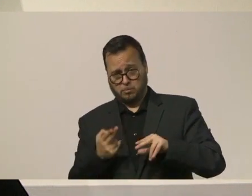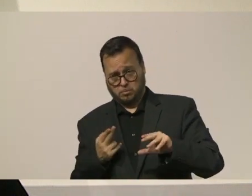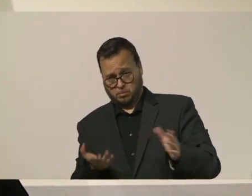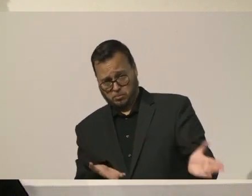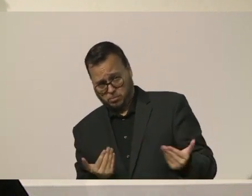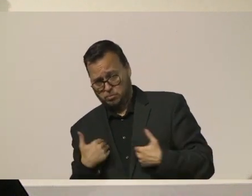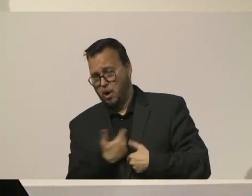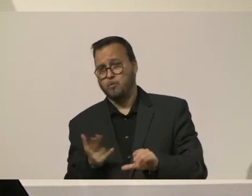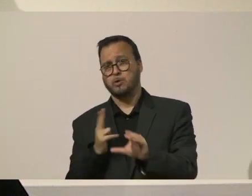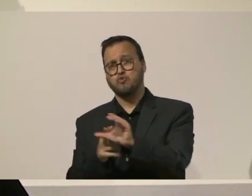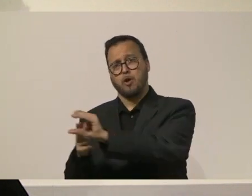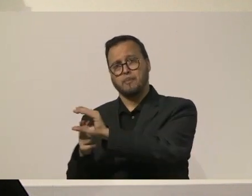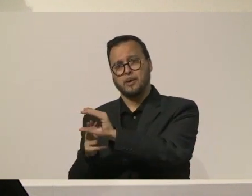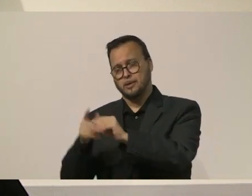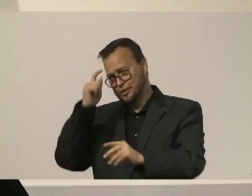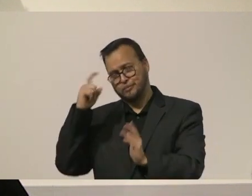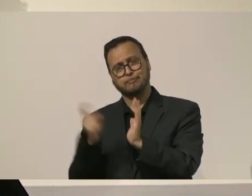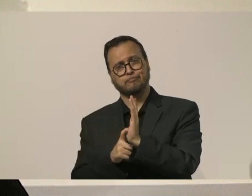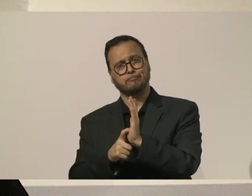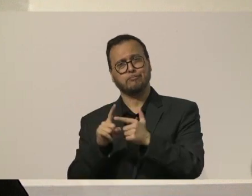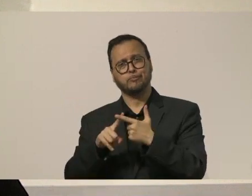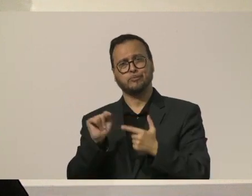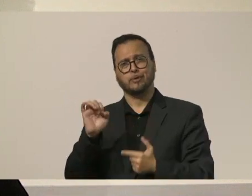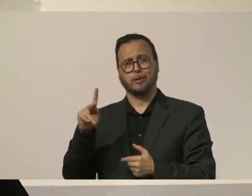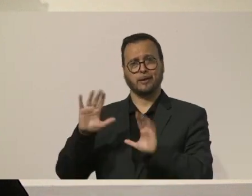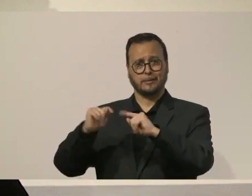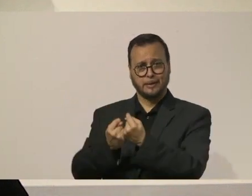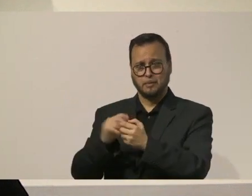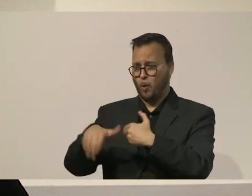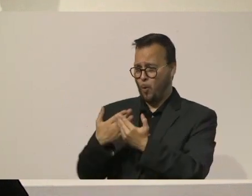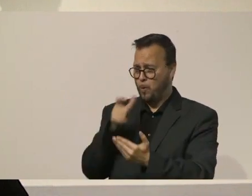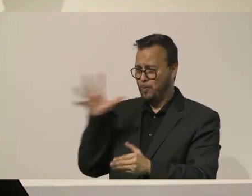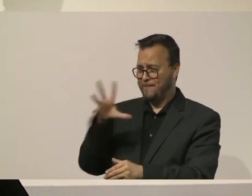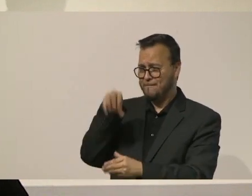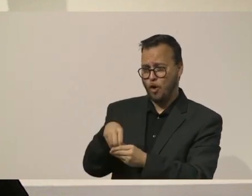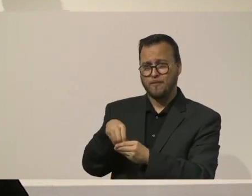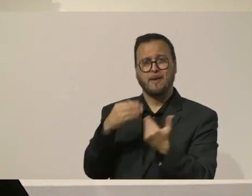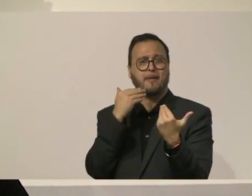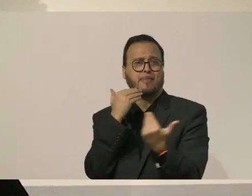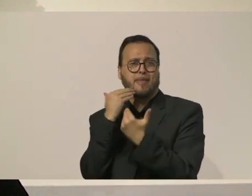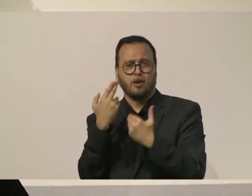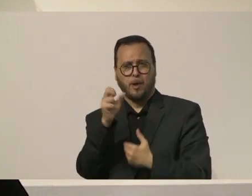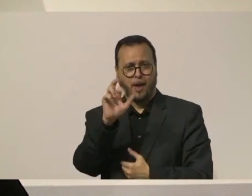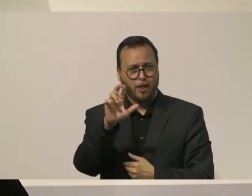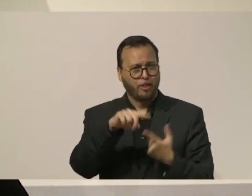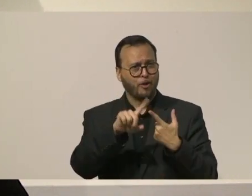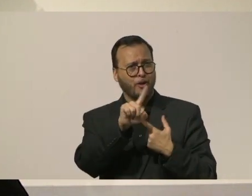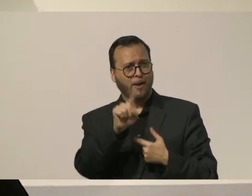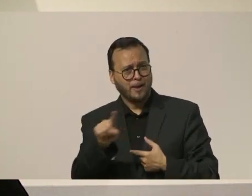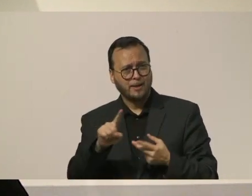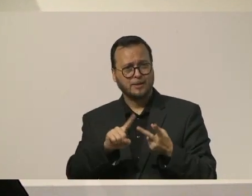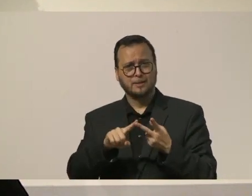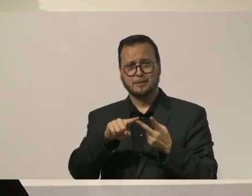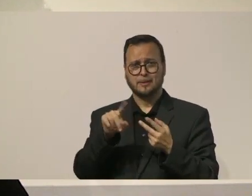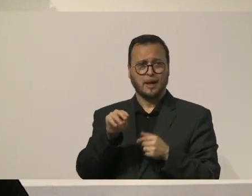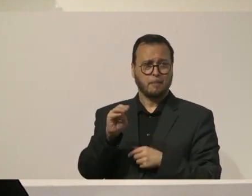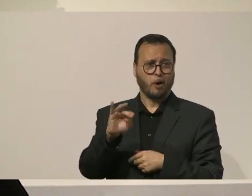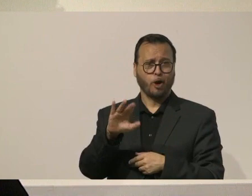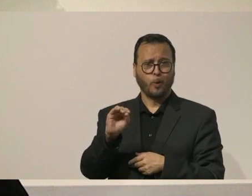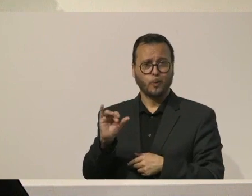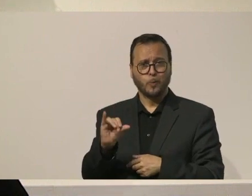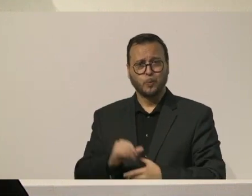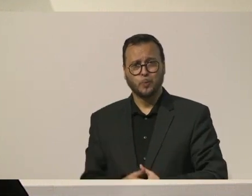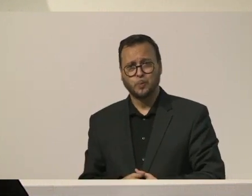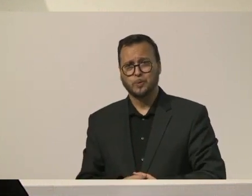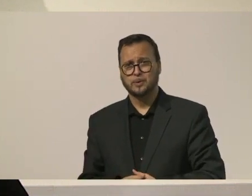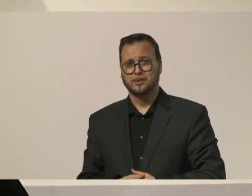Again, hats off to the TELC team, all of those involved, and thank you. Thank you, Heather and Liz and Magda.